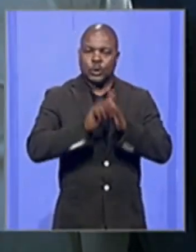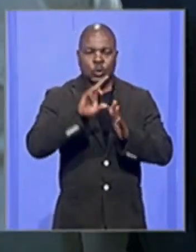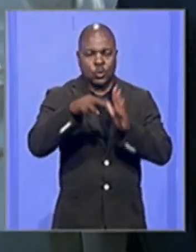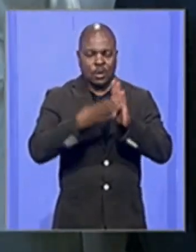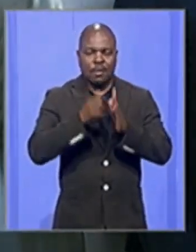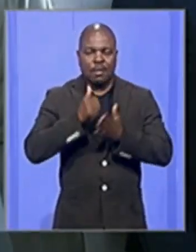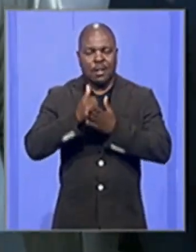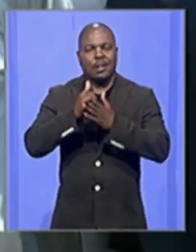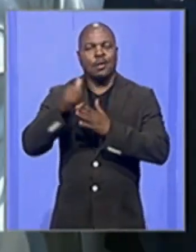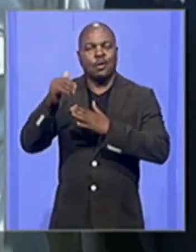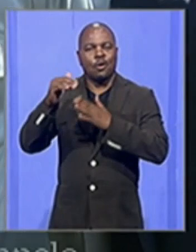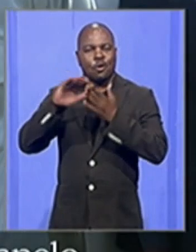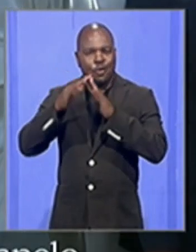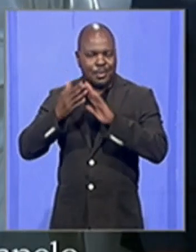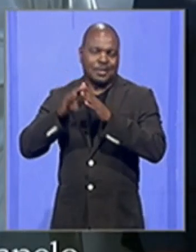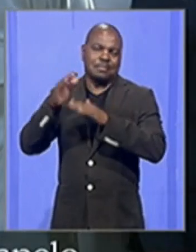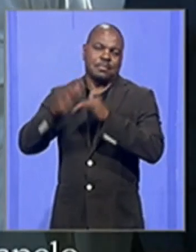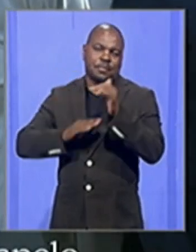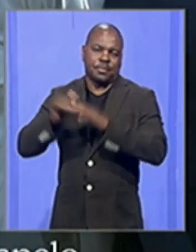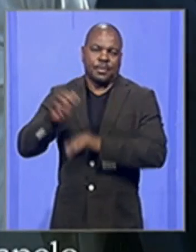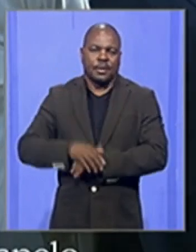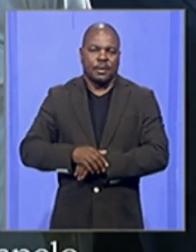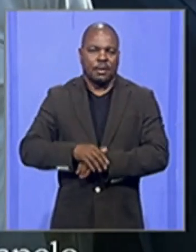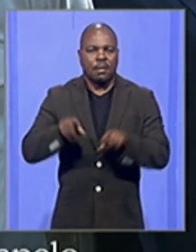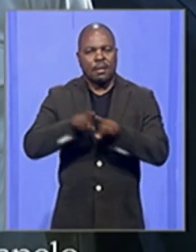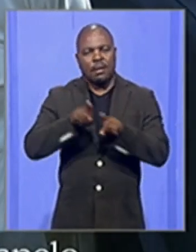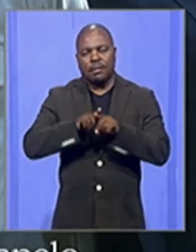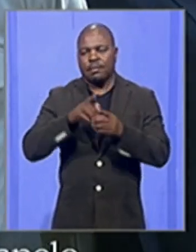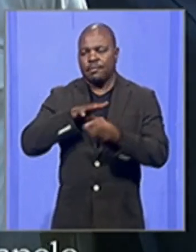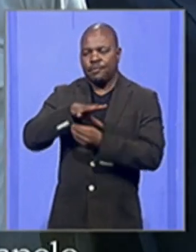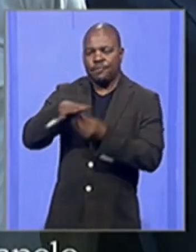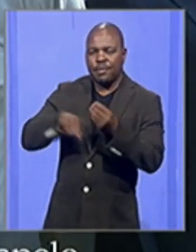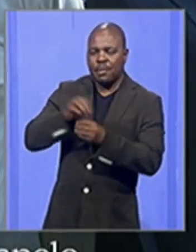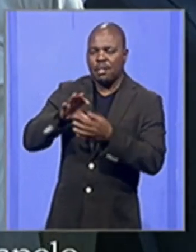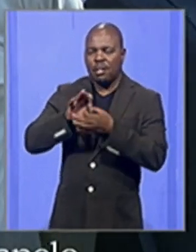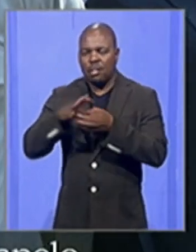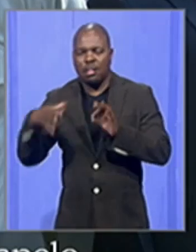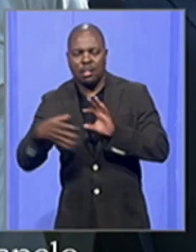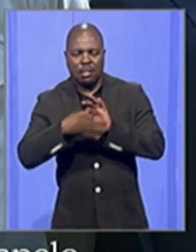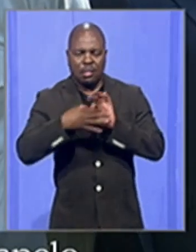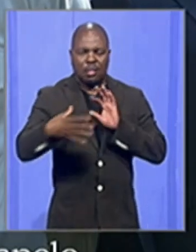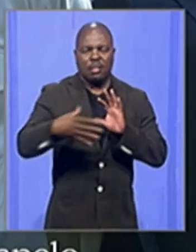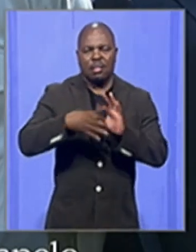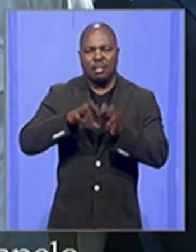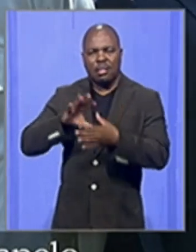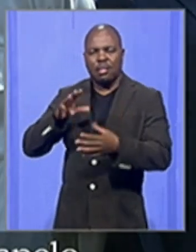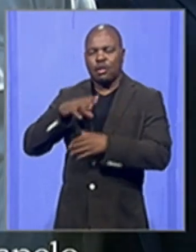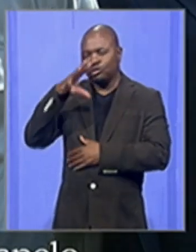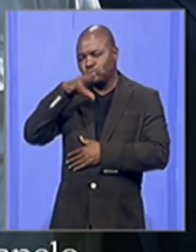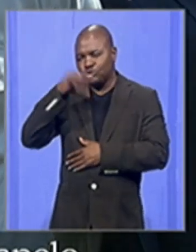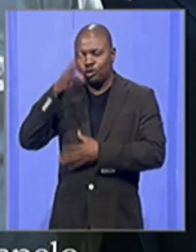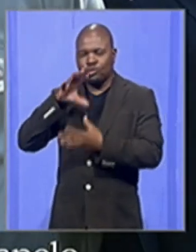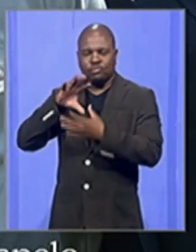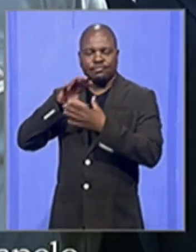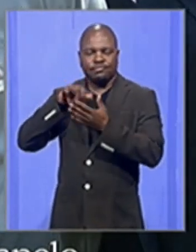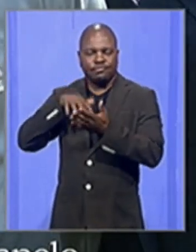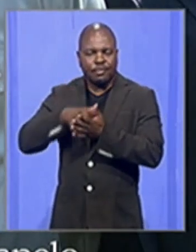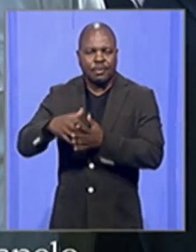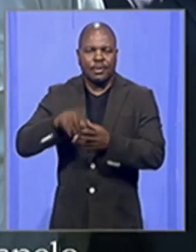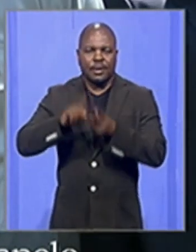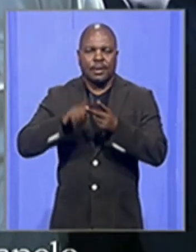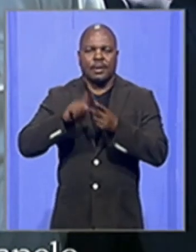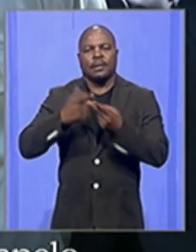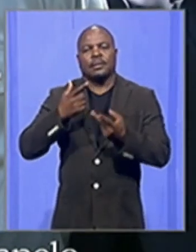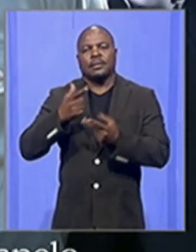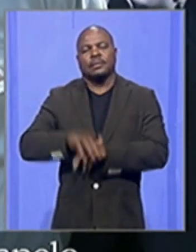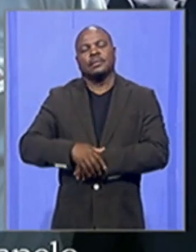building, because you're talking about broken families, broken souls, and the reconstruction and development